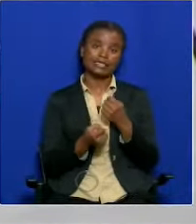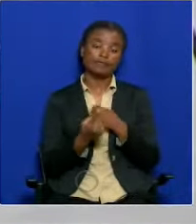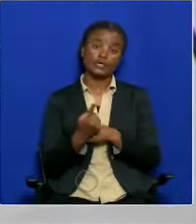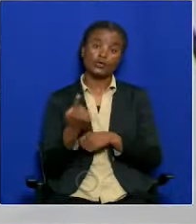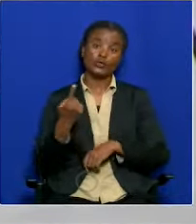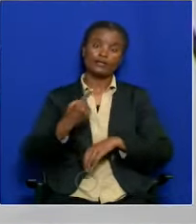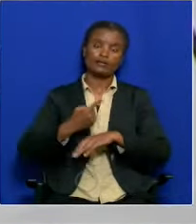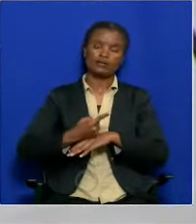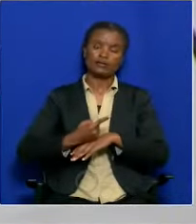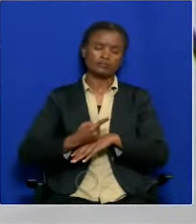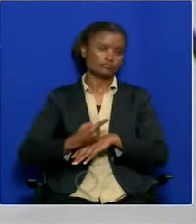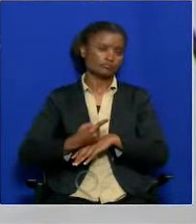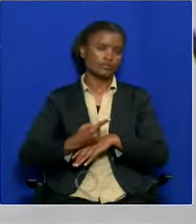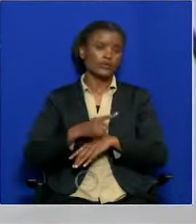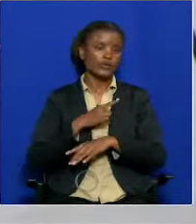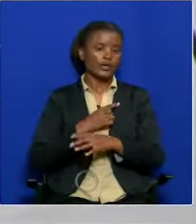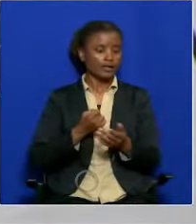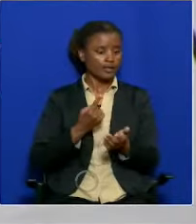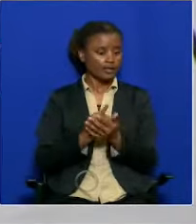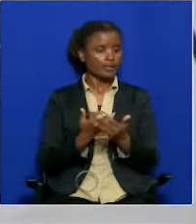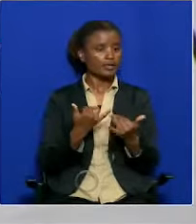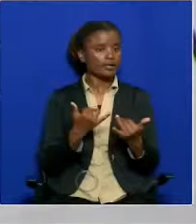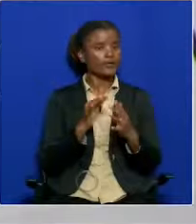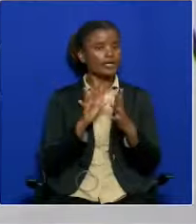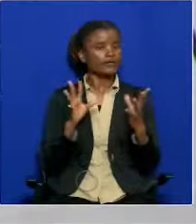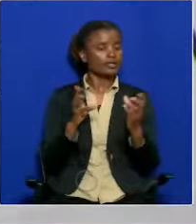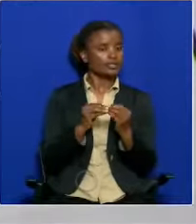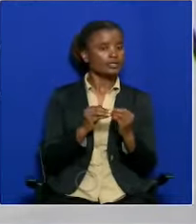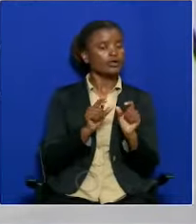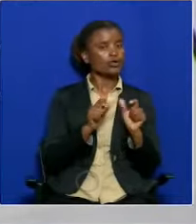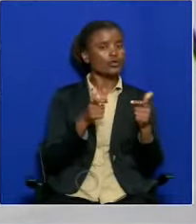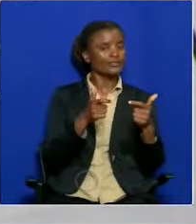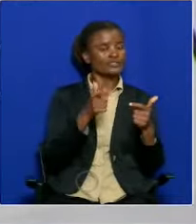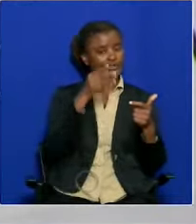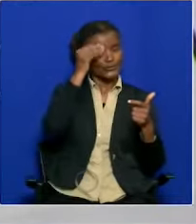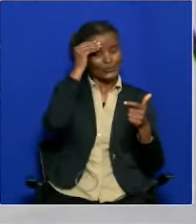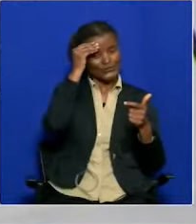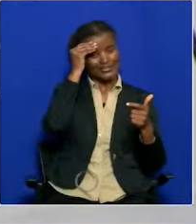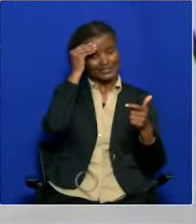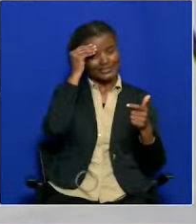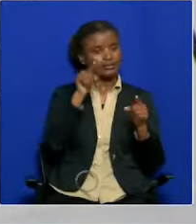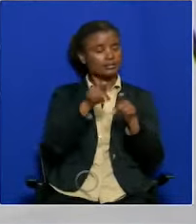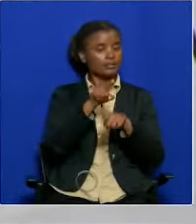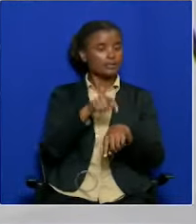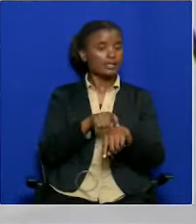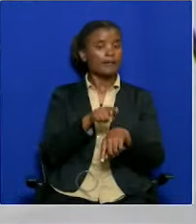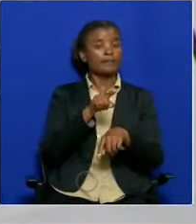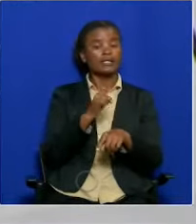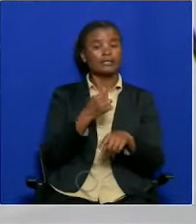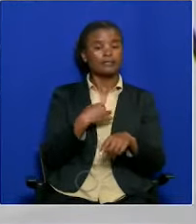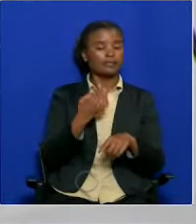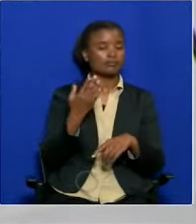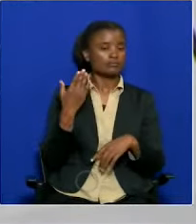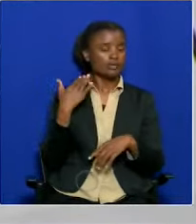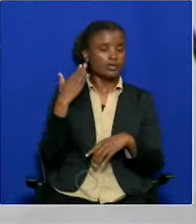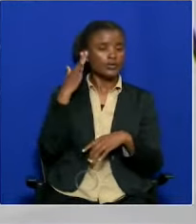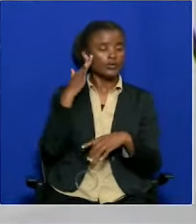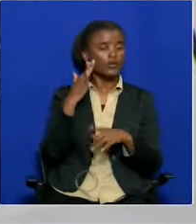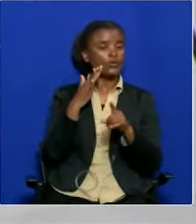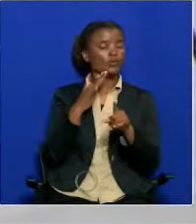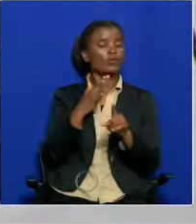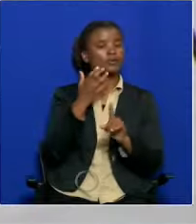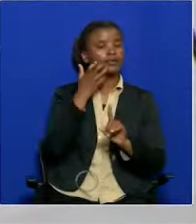once. I indicated I've been known to Matlala since 2016. And